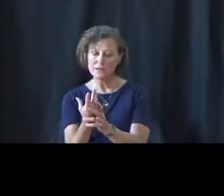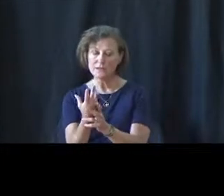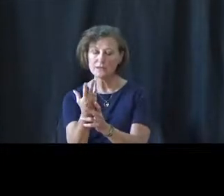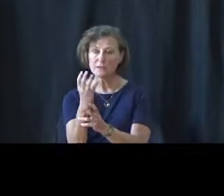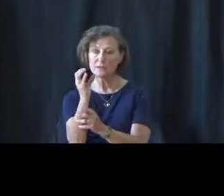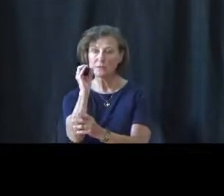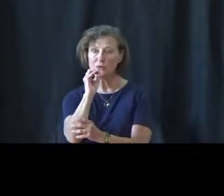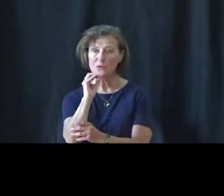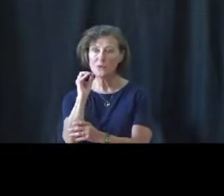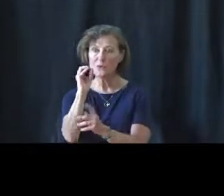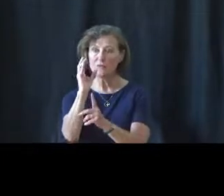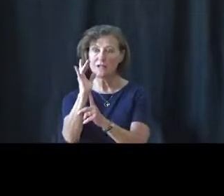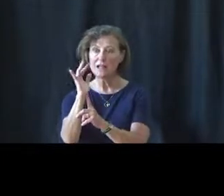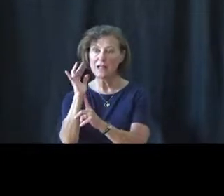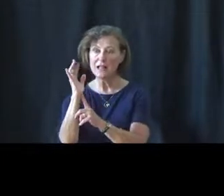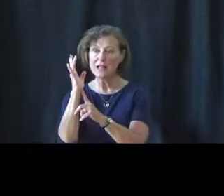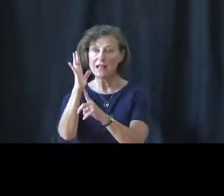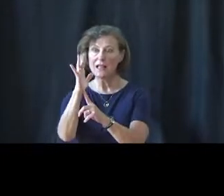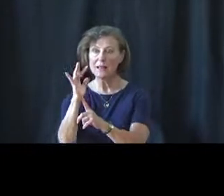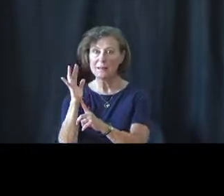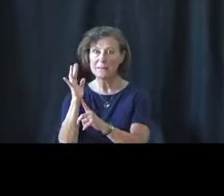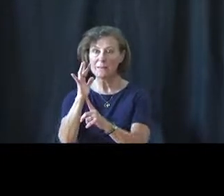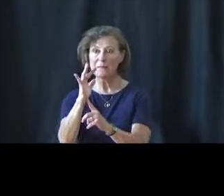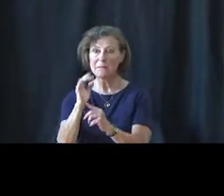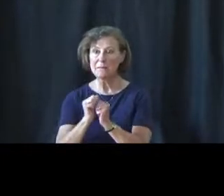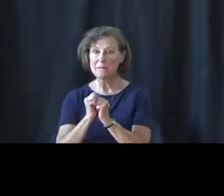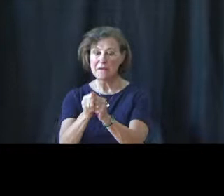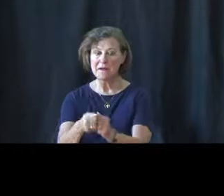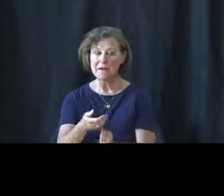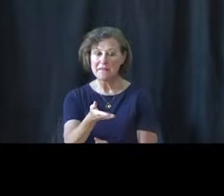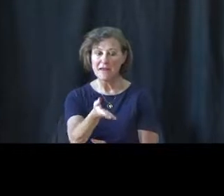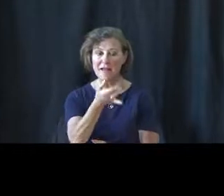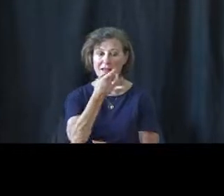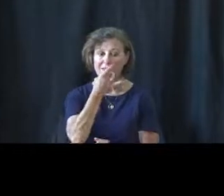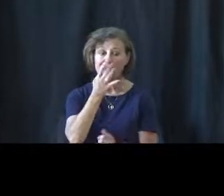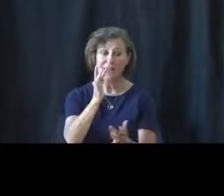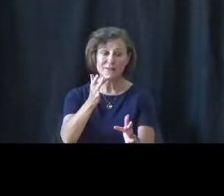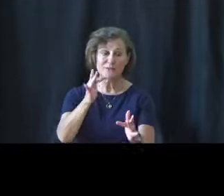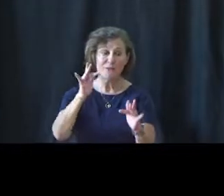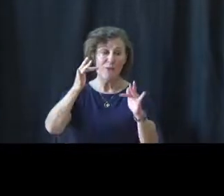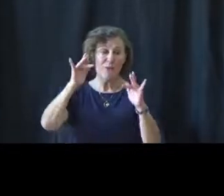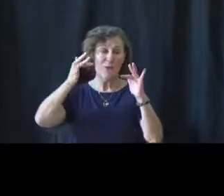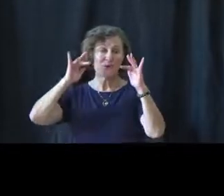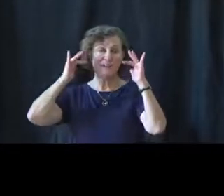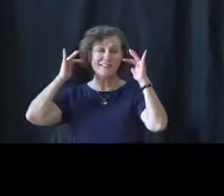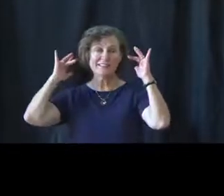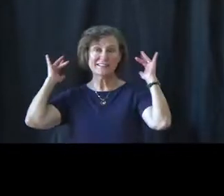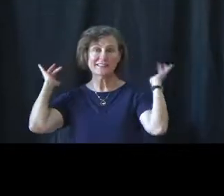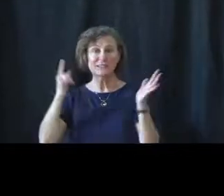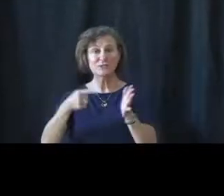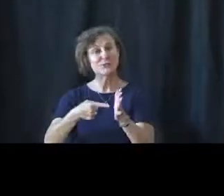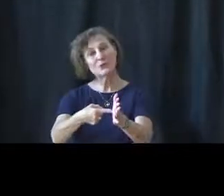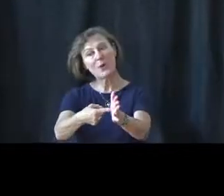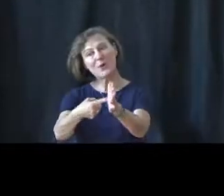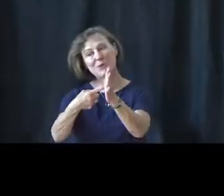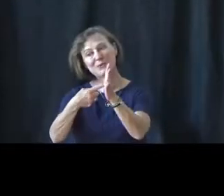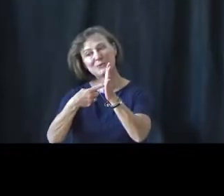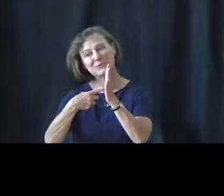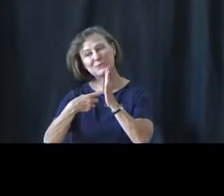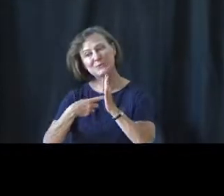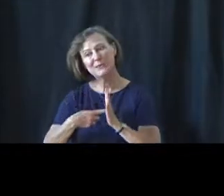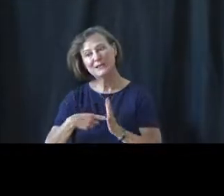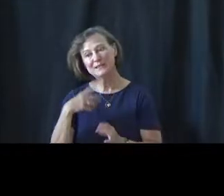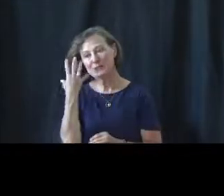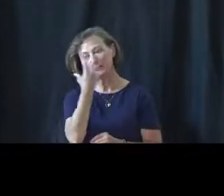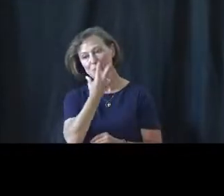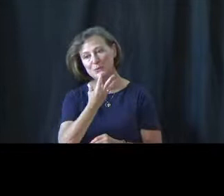Rise up, O flame, by thy light glowing, show